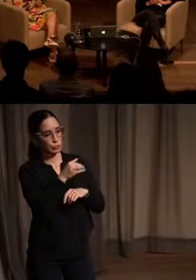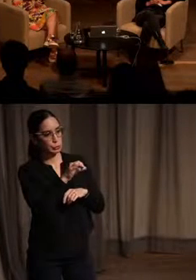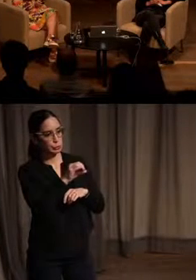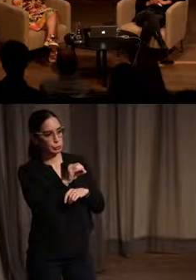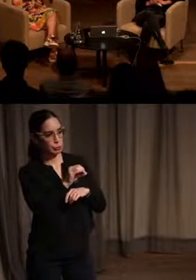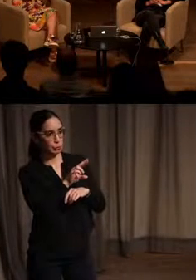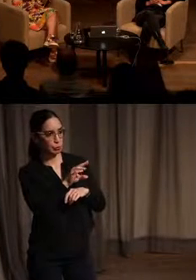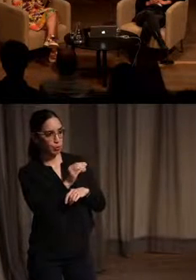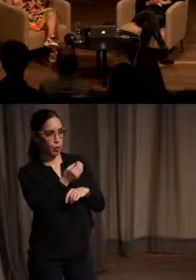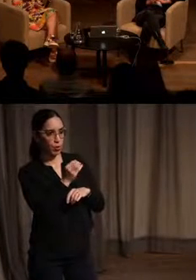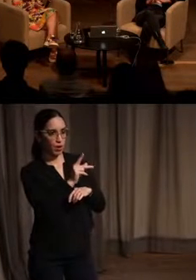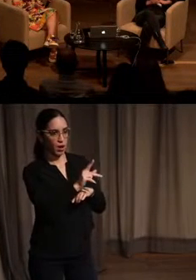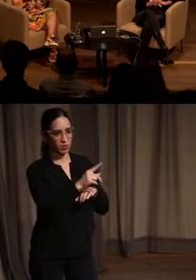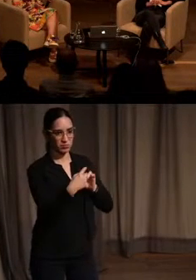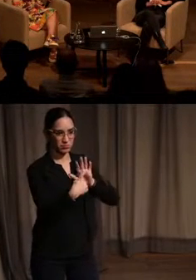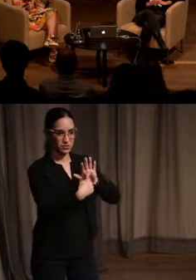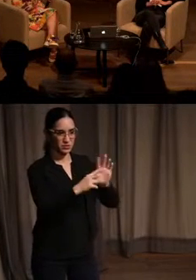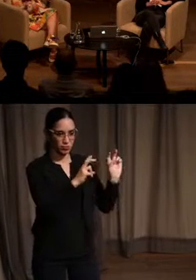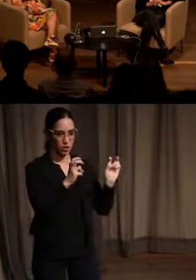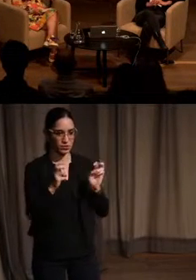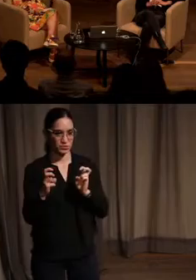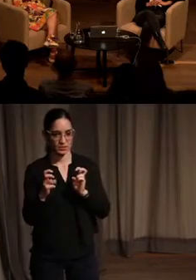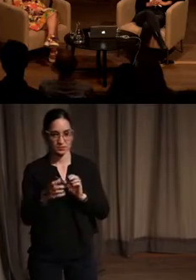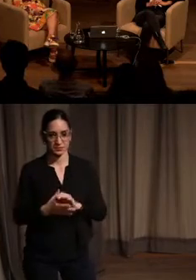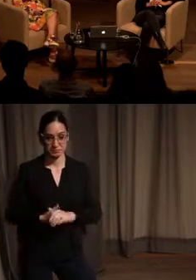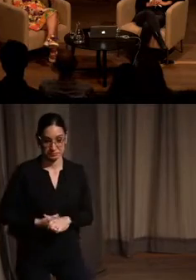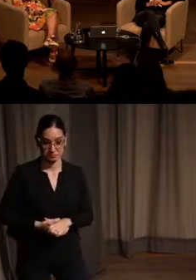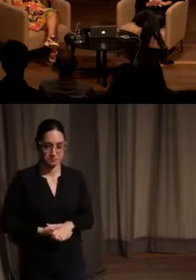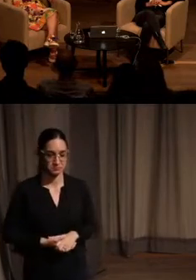clip first? Yeah, sure. Yeah, we can.